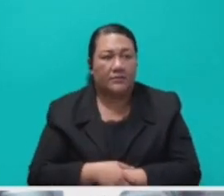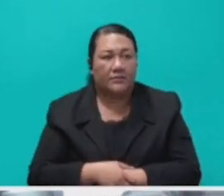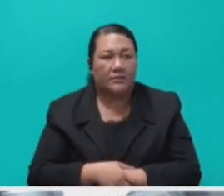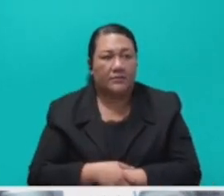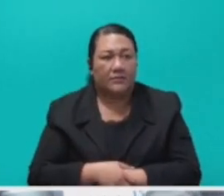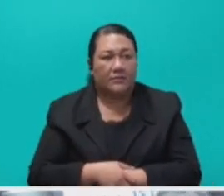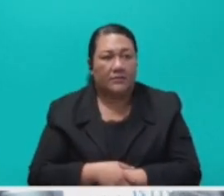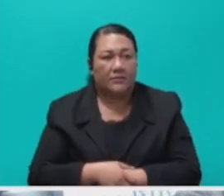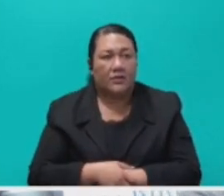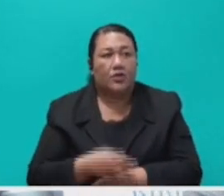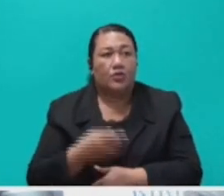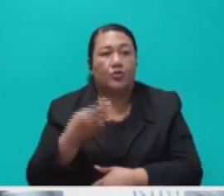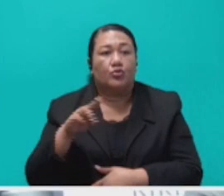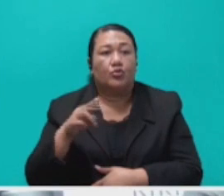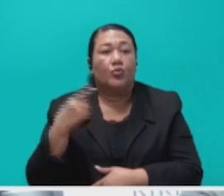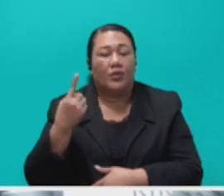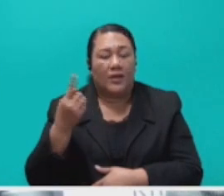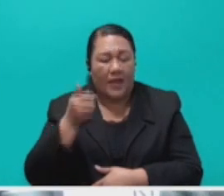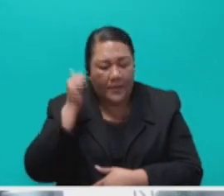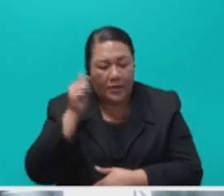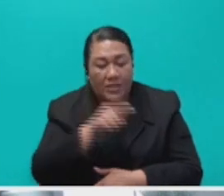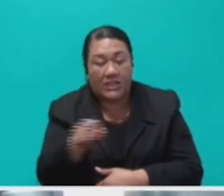to the Girmitis.